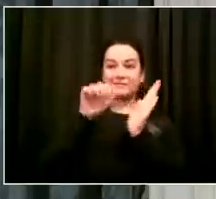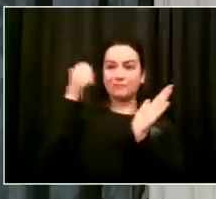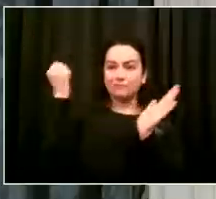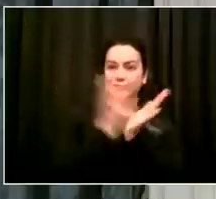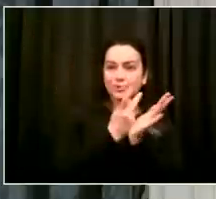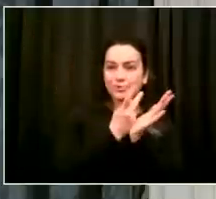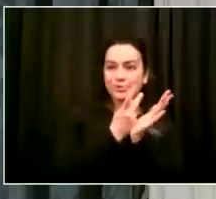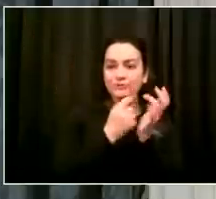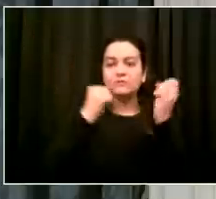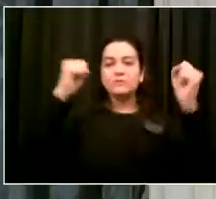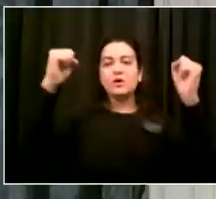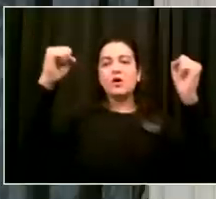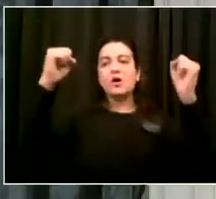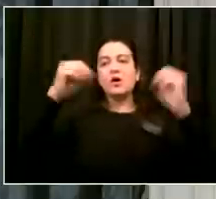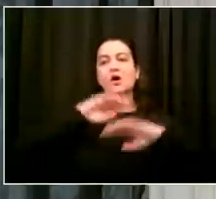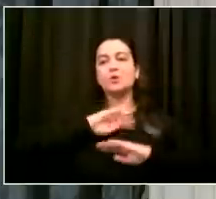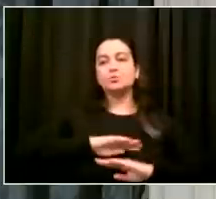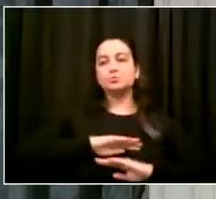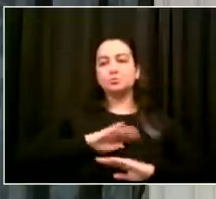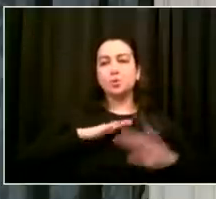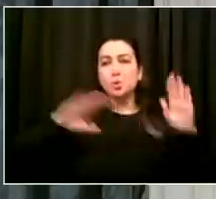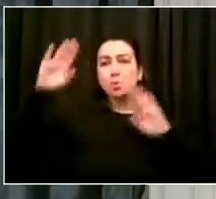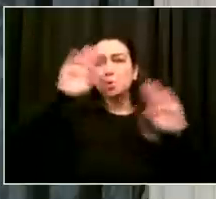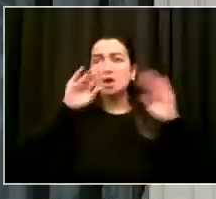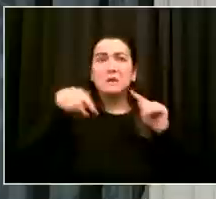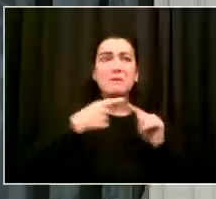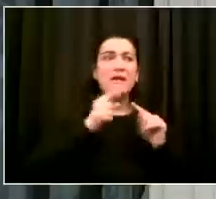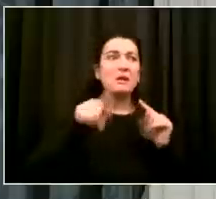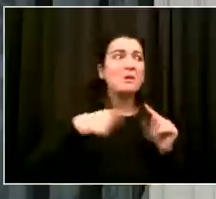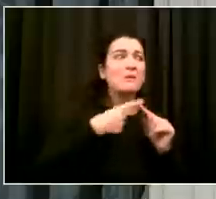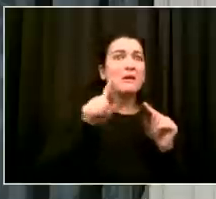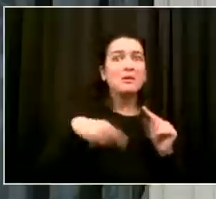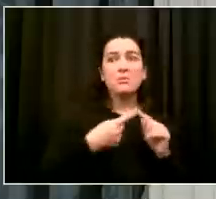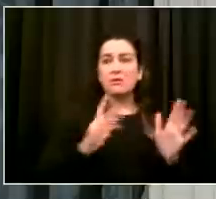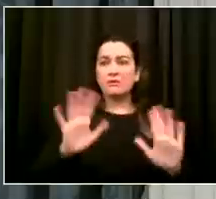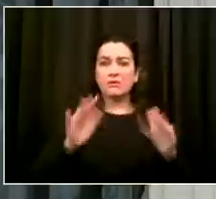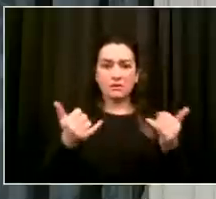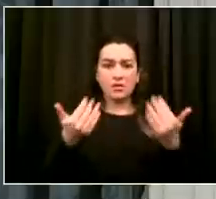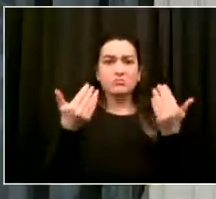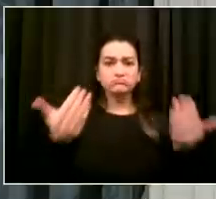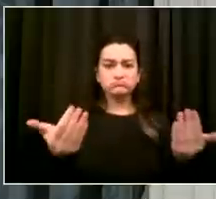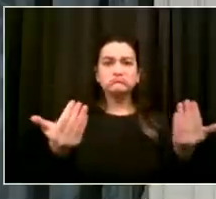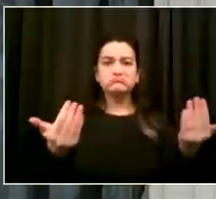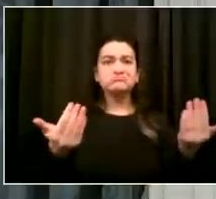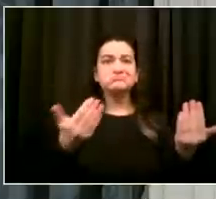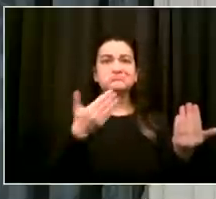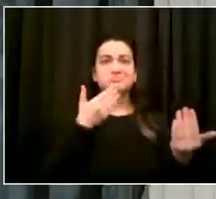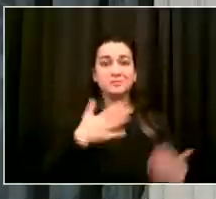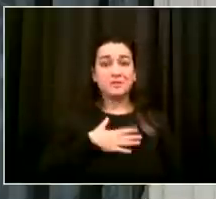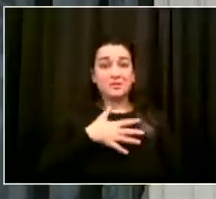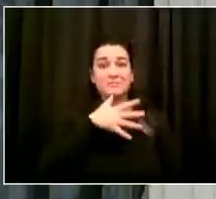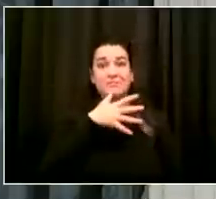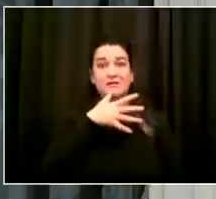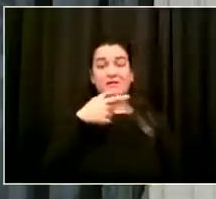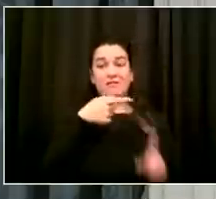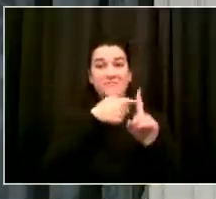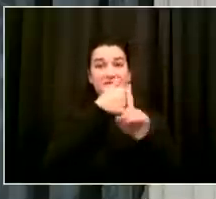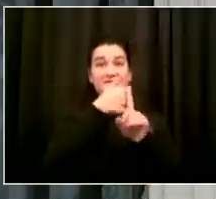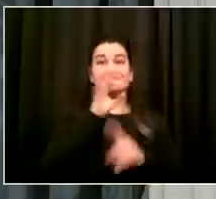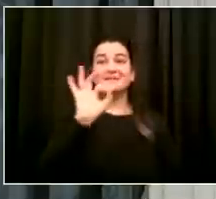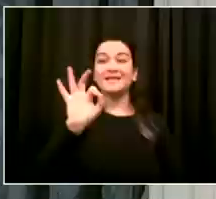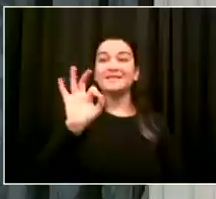tell you, I am one of those. I have a 92-year-old mother. I am making sure that she gets her appointment soon. And